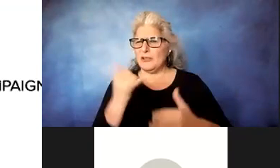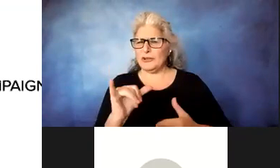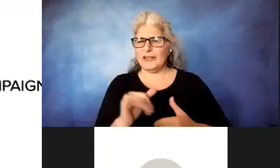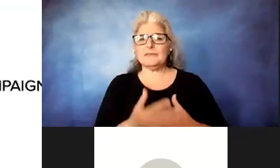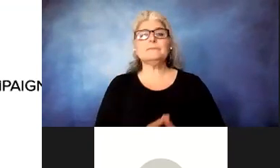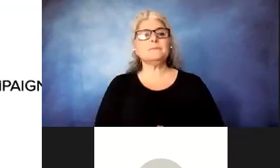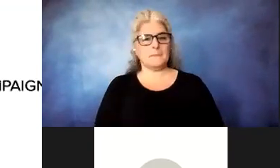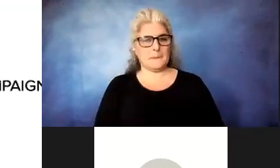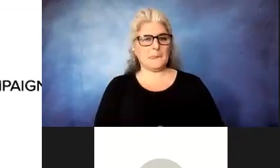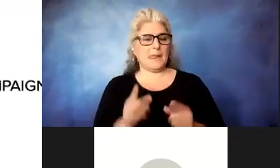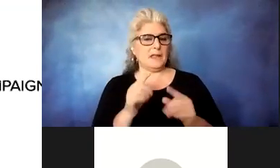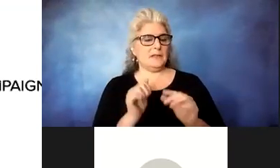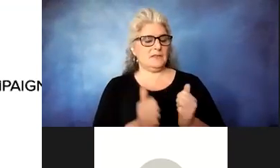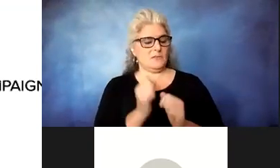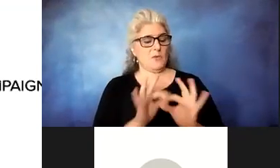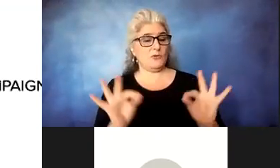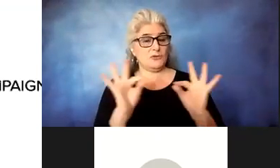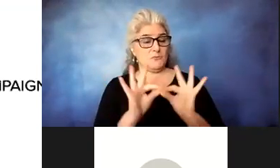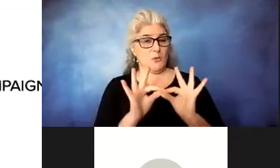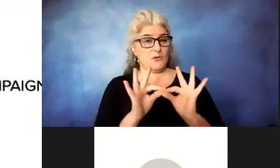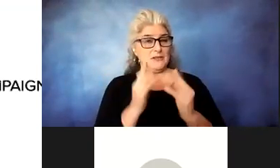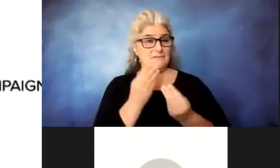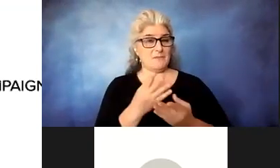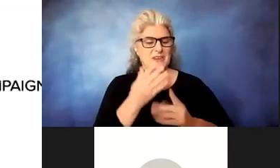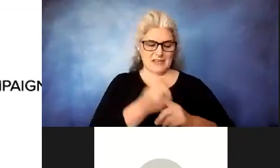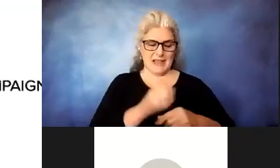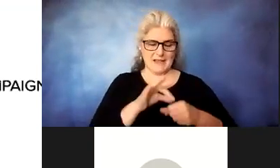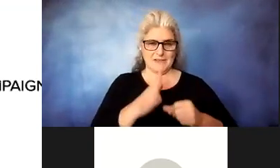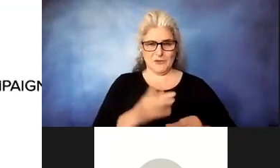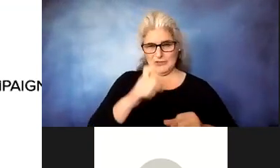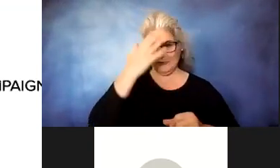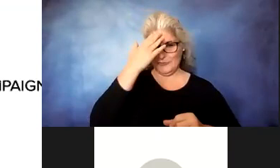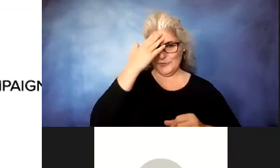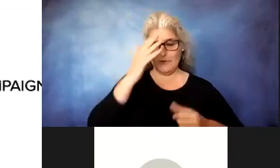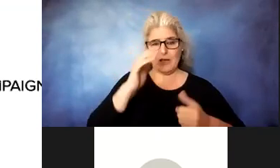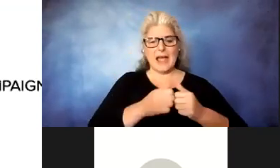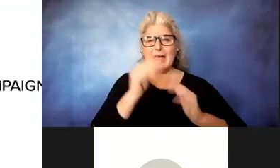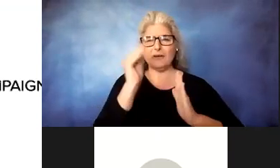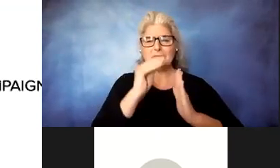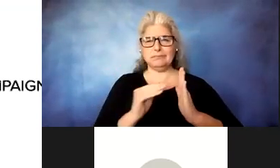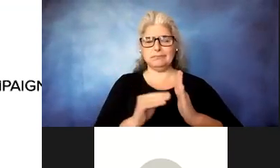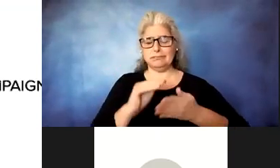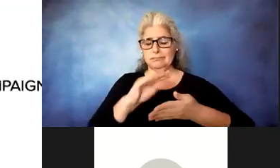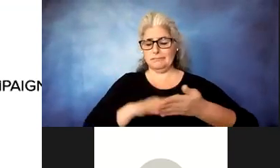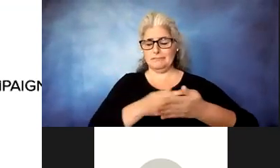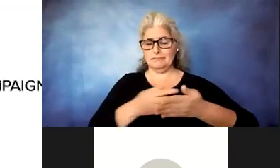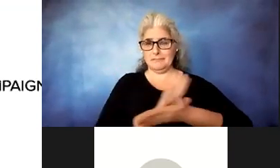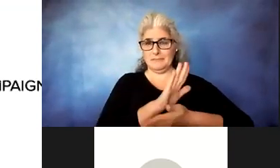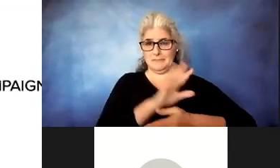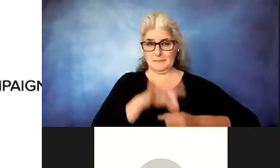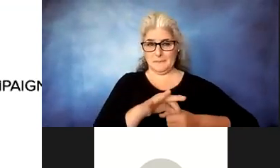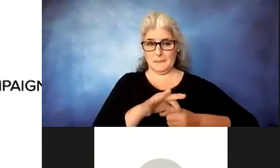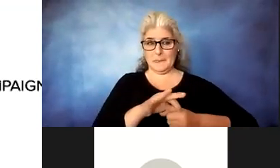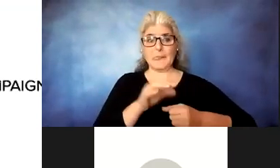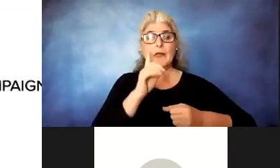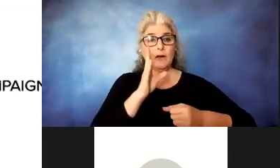Here's the most important information that every voter needs to know. These are the steps for marking a ballot. You pick your first choice candidate and completely fill in